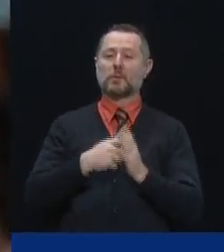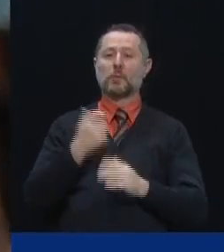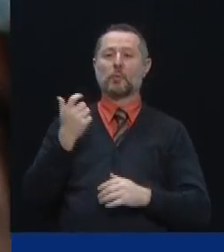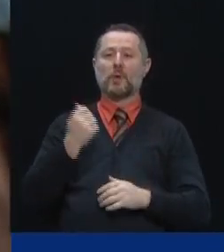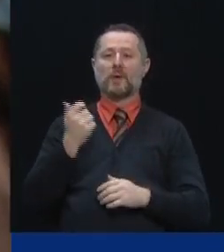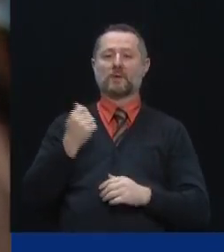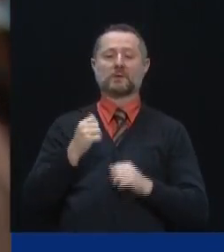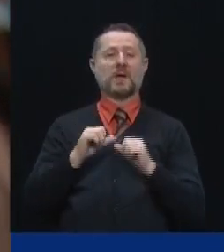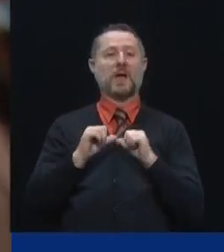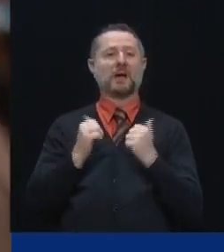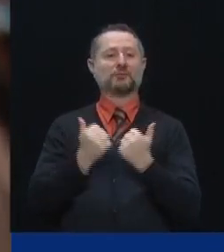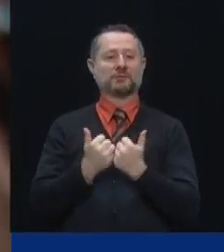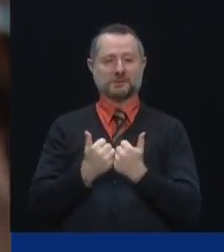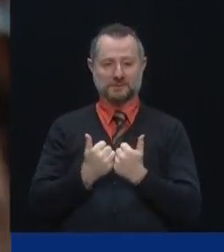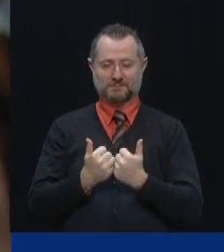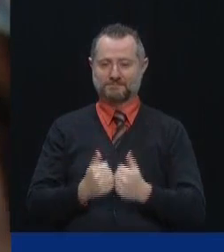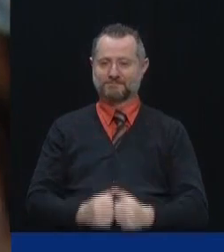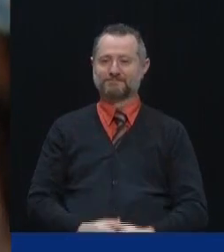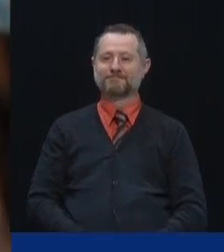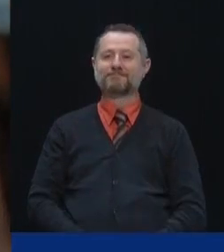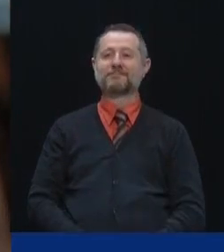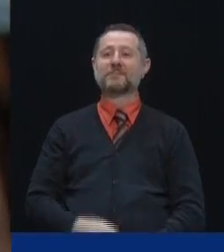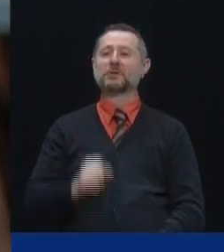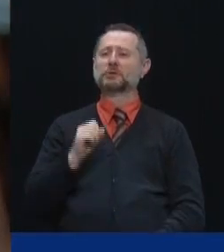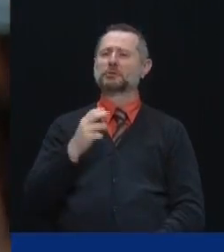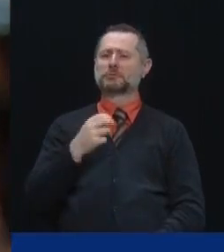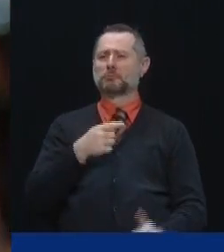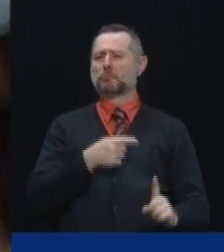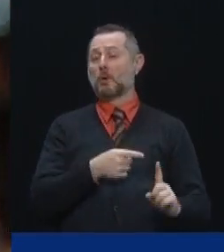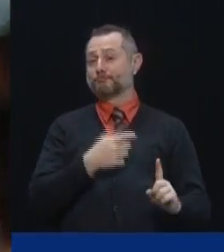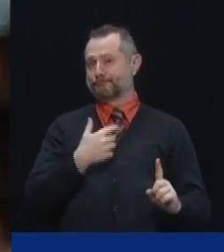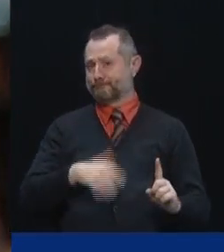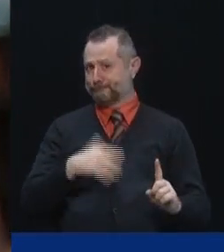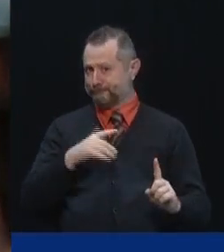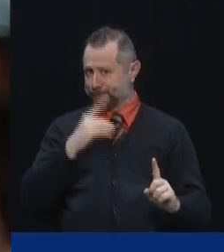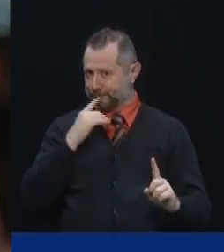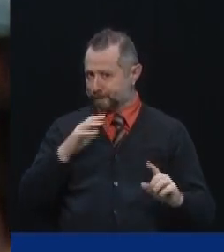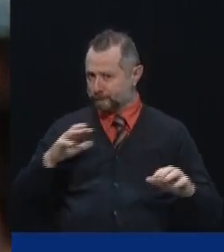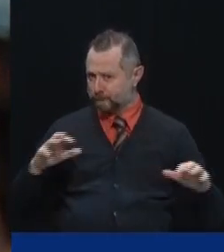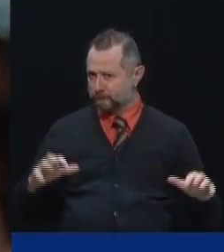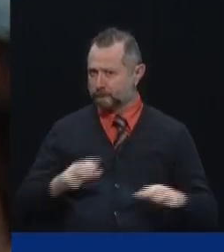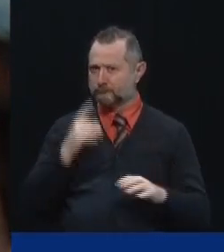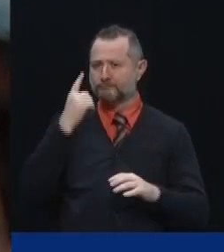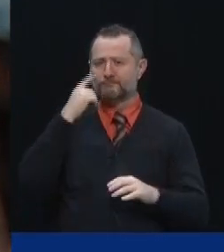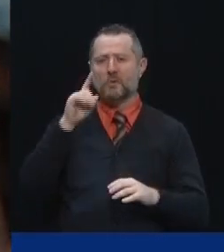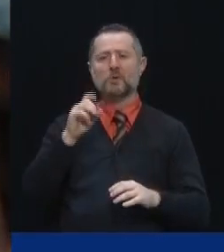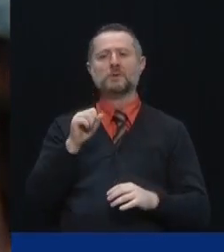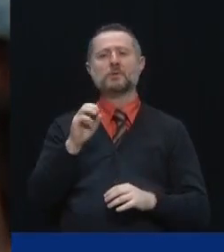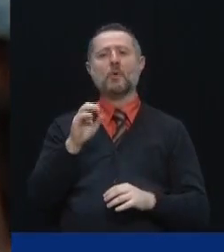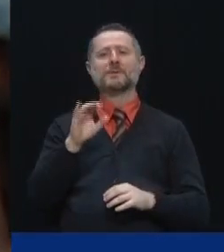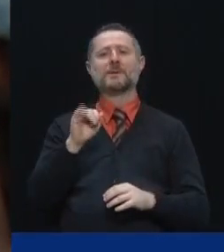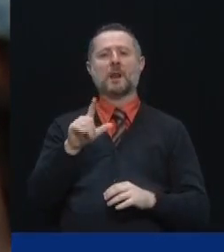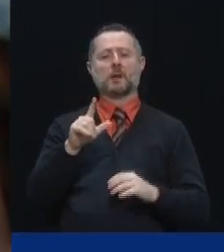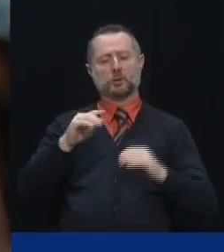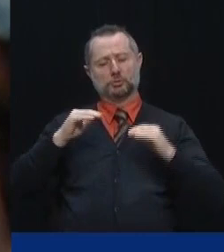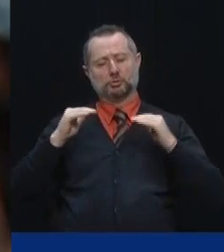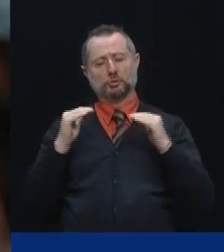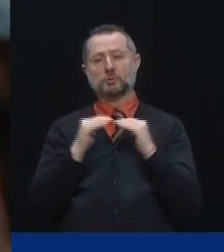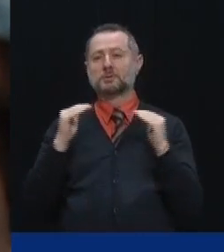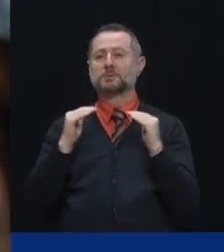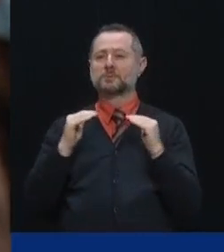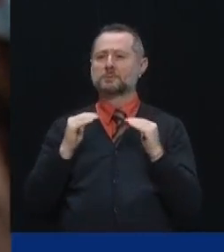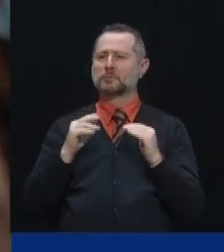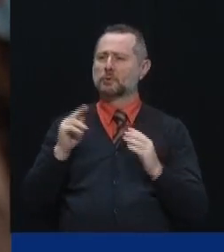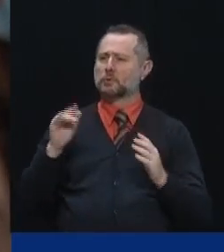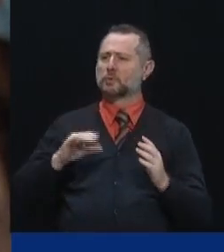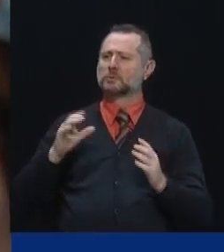Jennifer Jones Austin has been such a force for social justice in this city and in this state in every way,